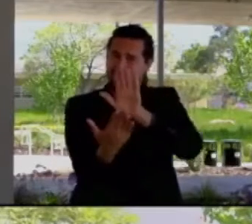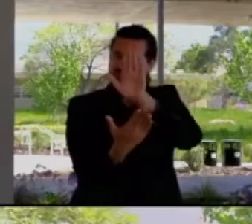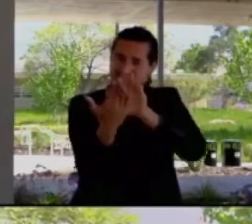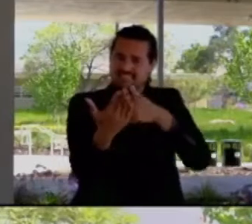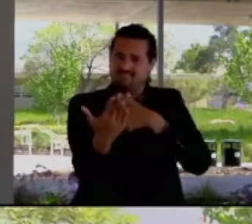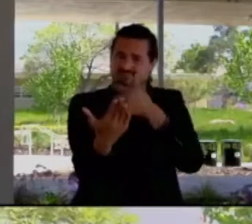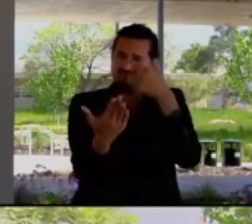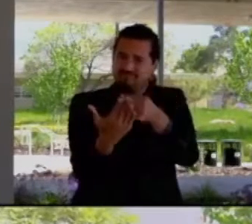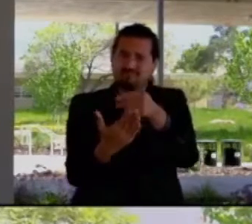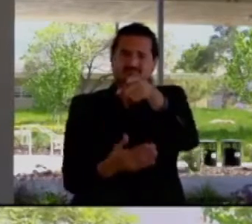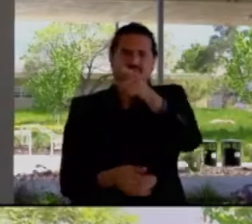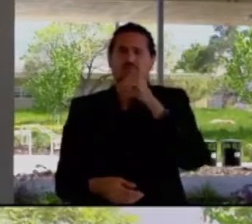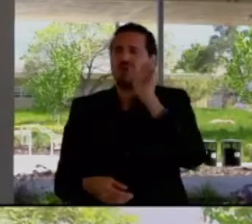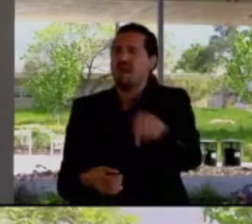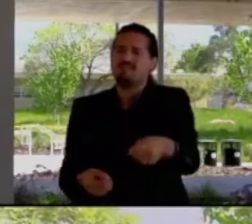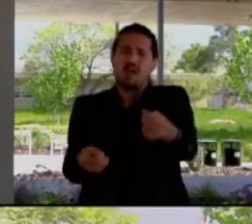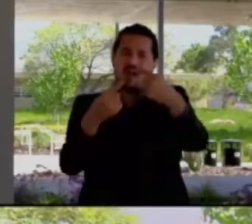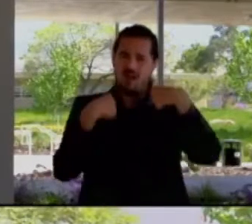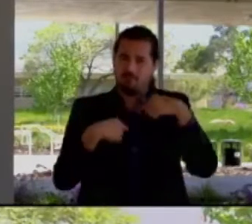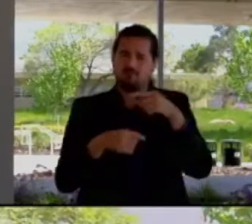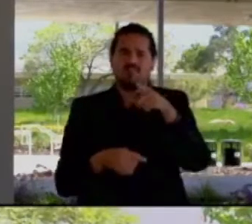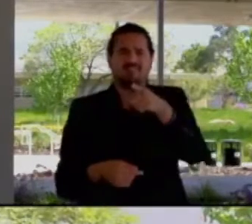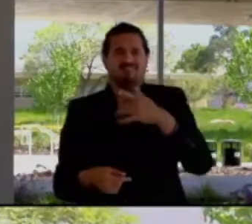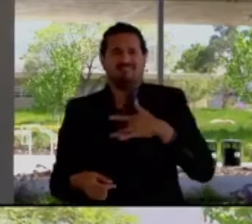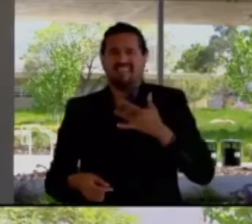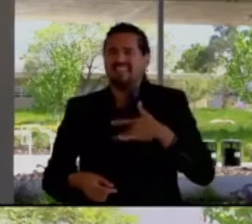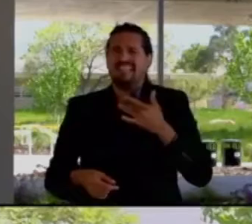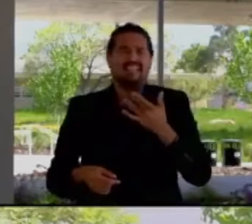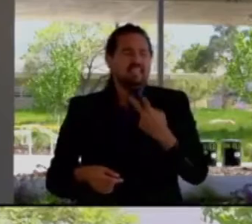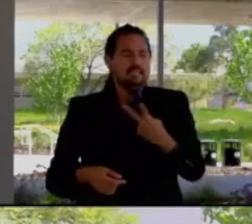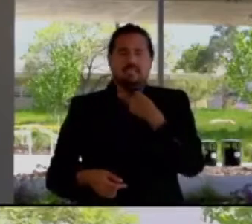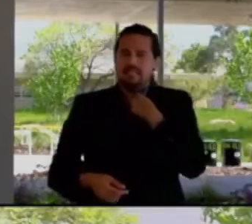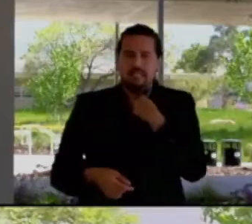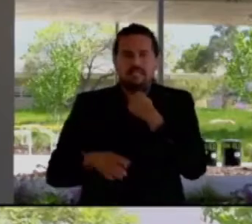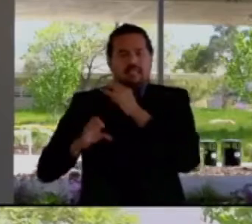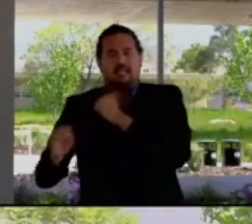cannot leave your home, call us and we will come to you.